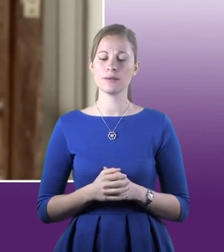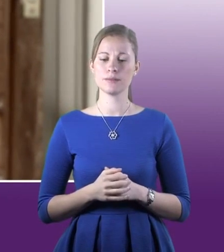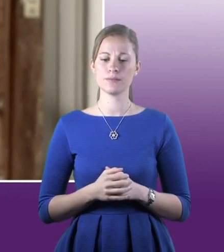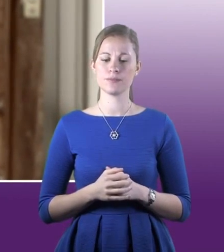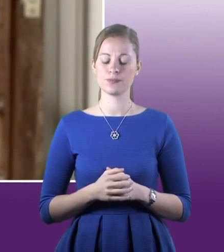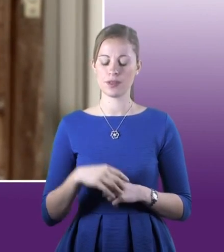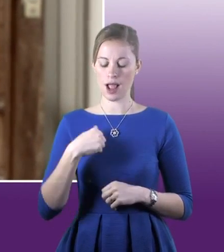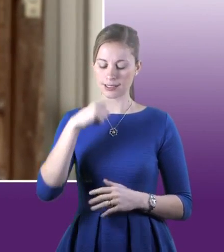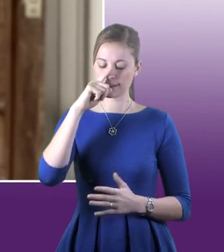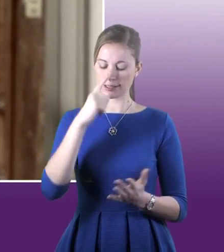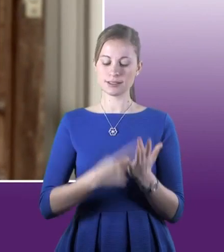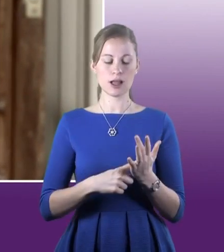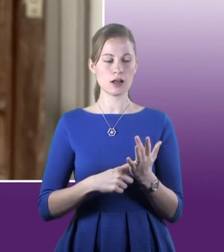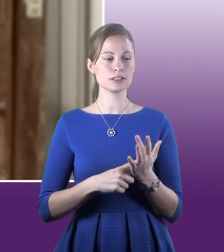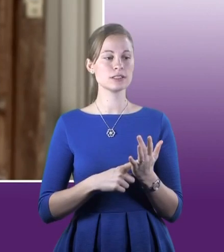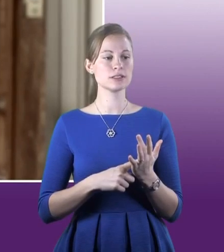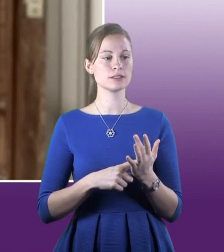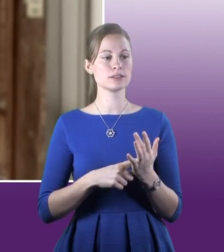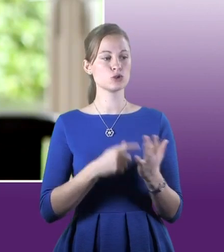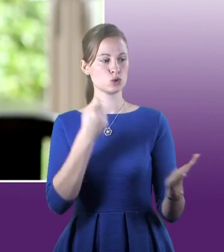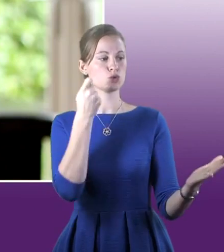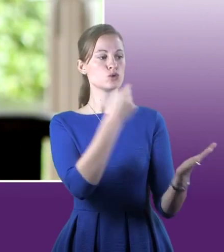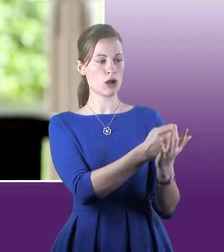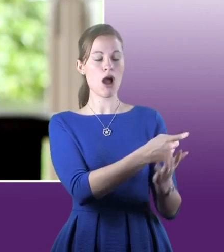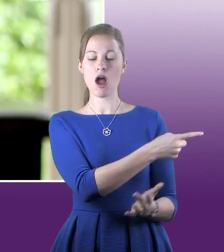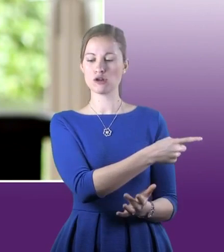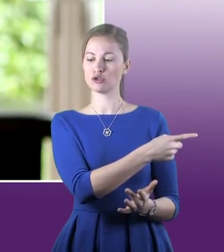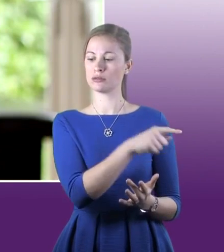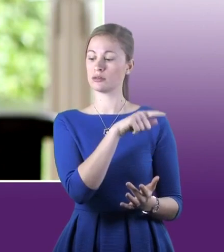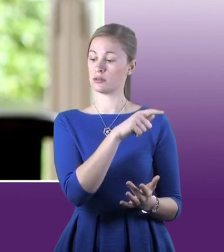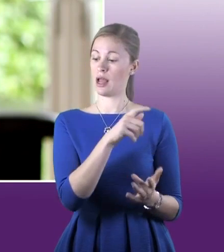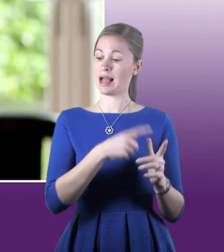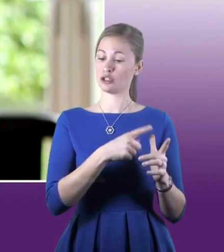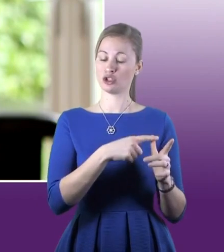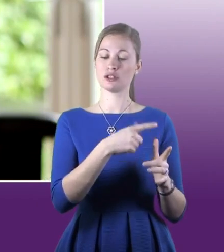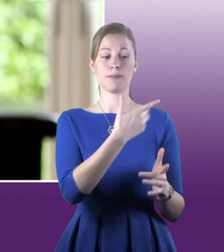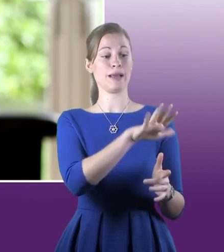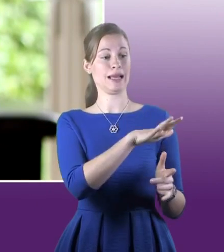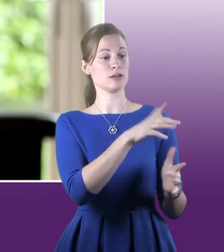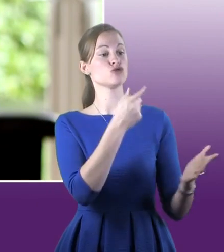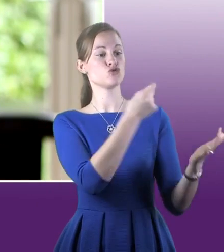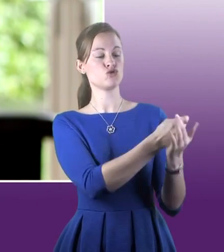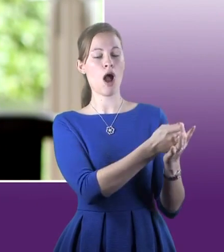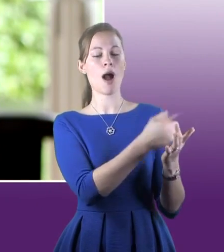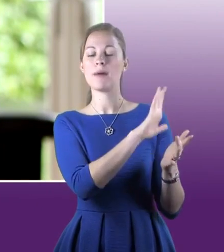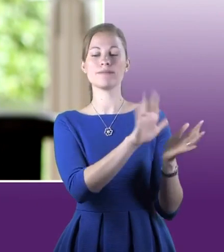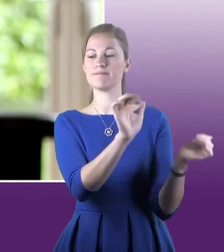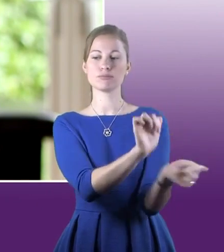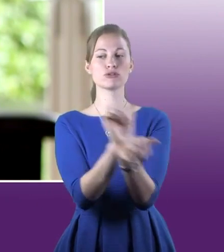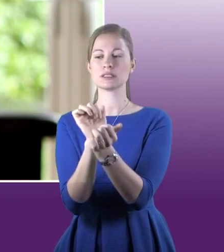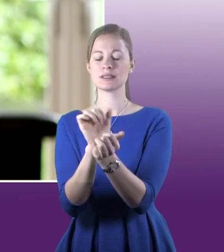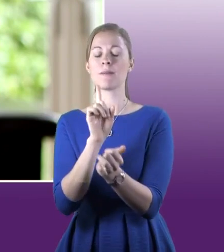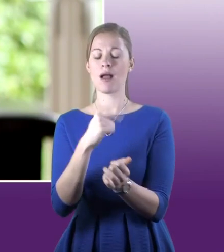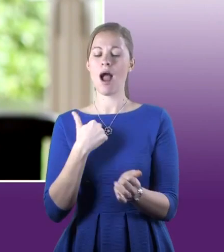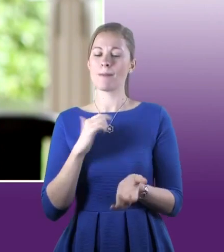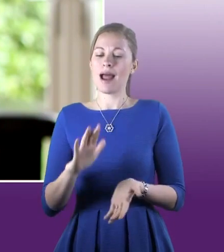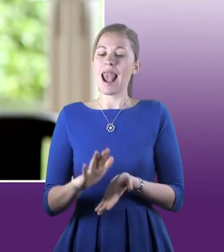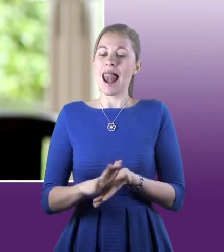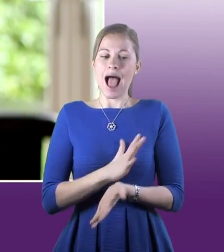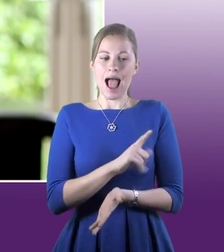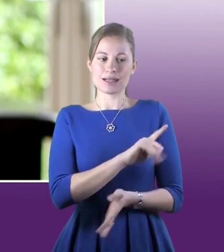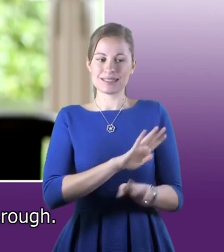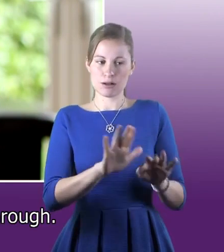to prosecute, and Angie got a suspended sentence. Looking back, I'm glad she didn't go to